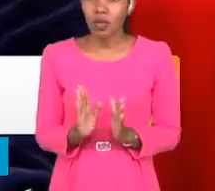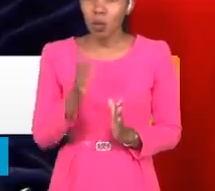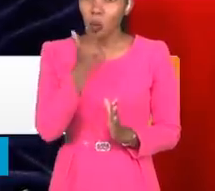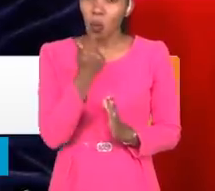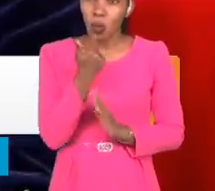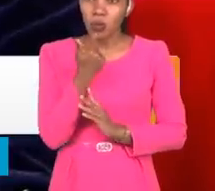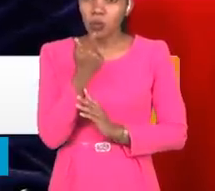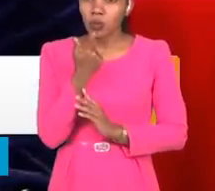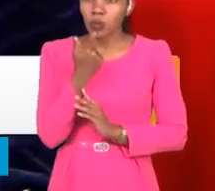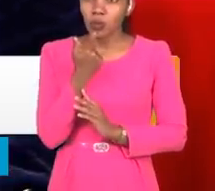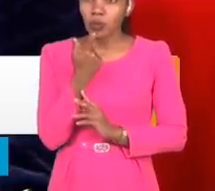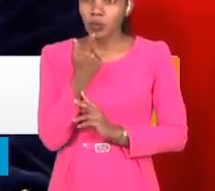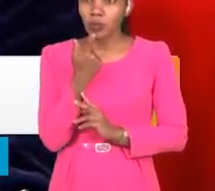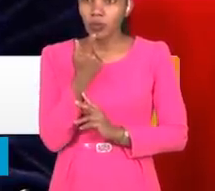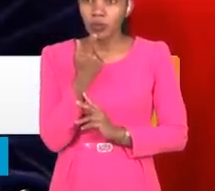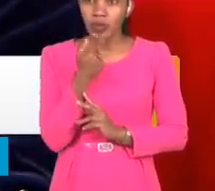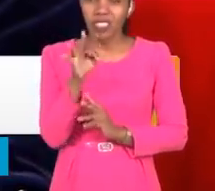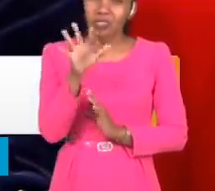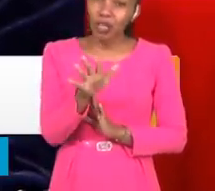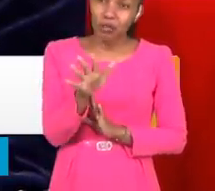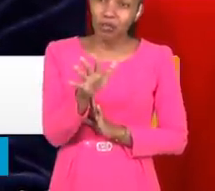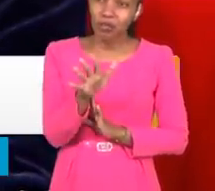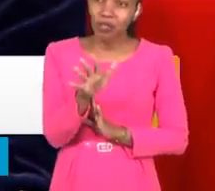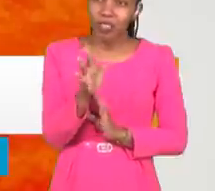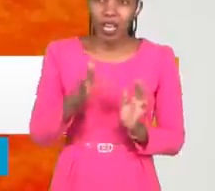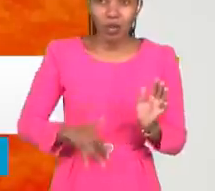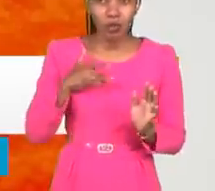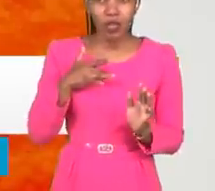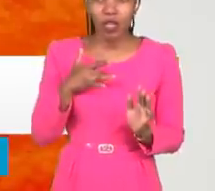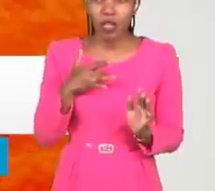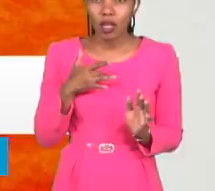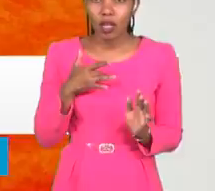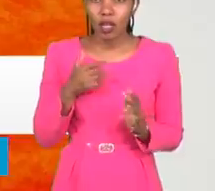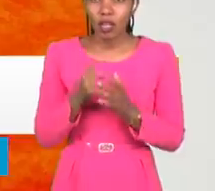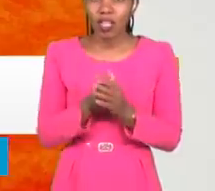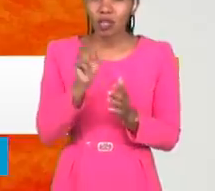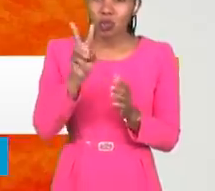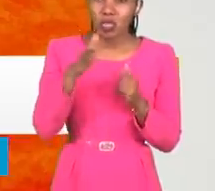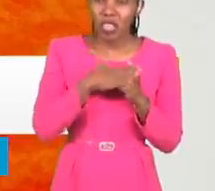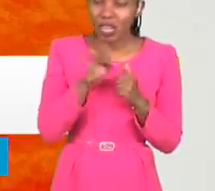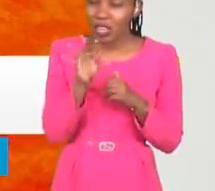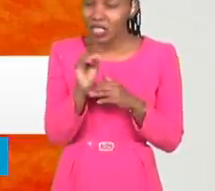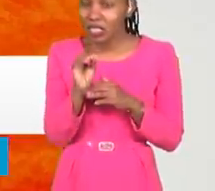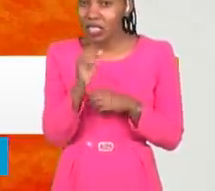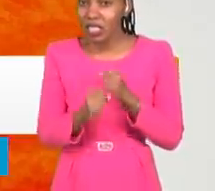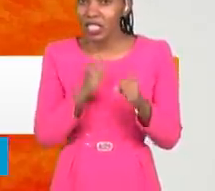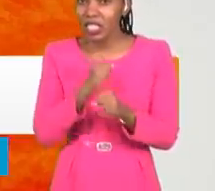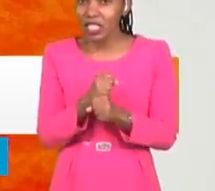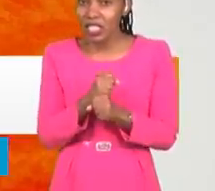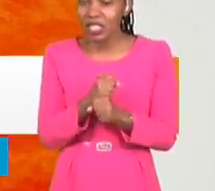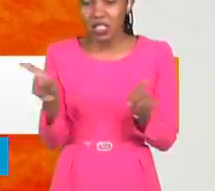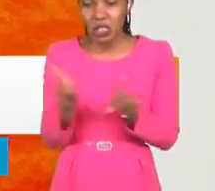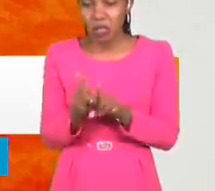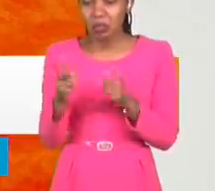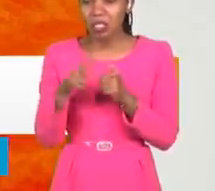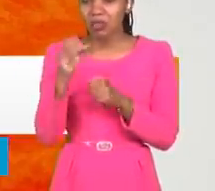who's maybe let's 30, say 35. 35 and you feel like wow. In fact, squeezy apple 29, 30. Wow. You're starting look 70. To look,